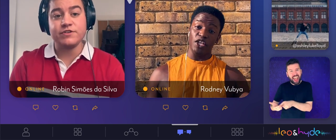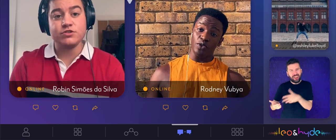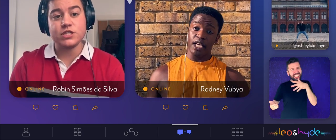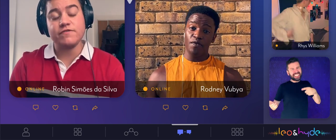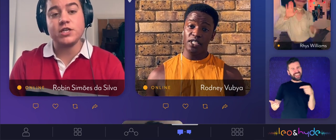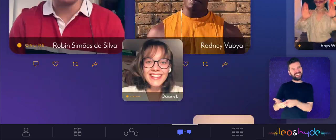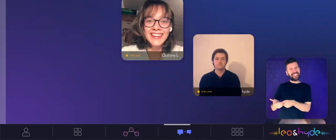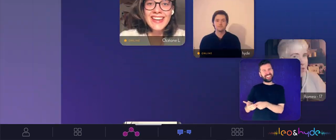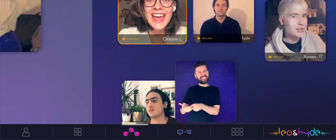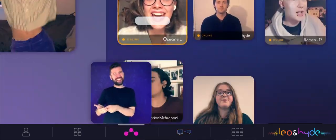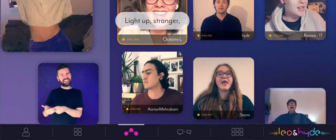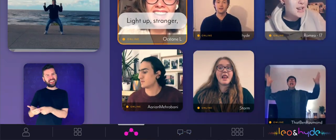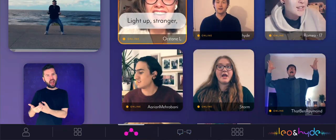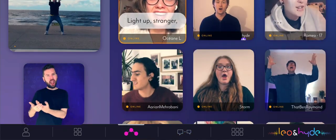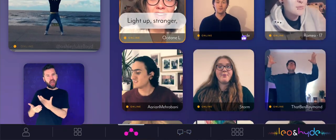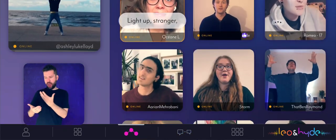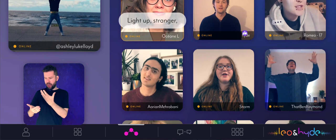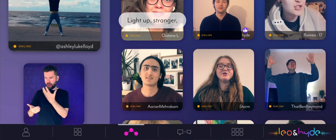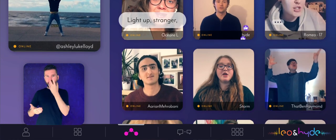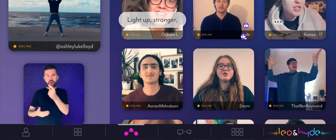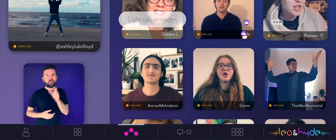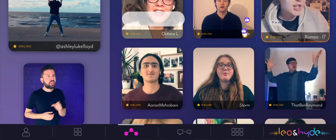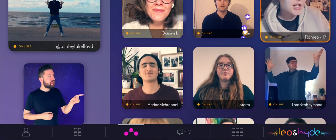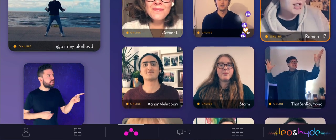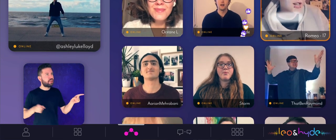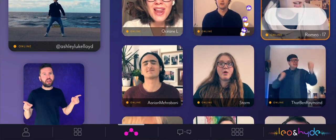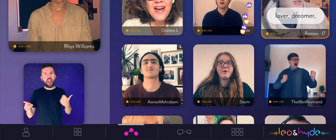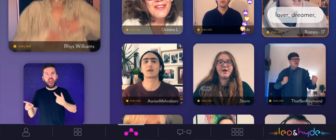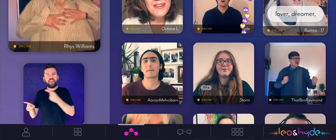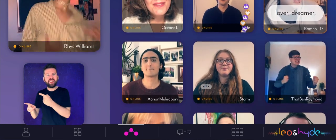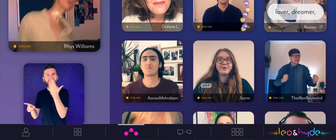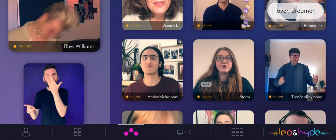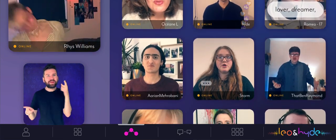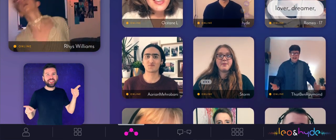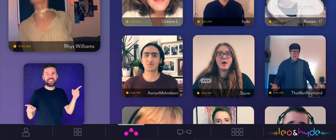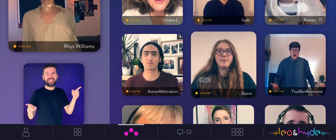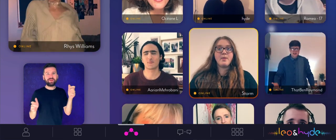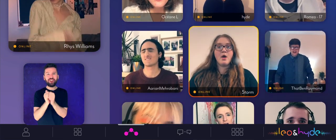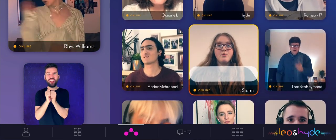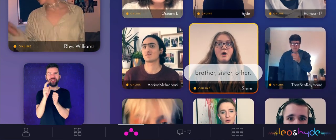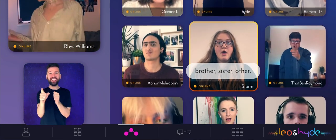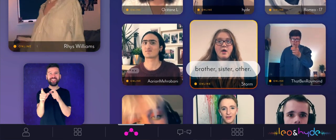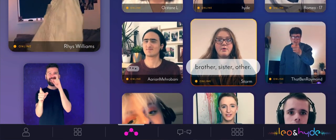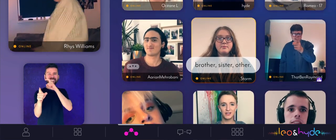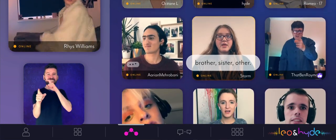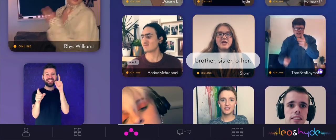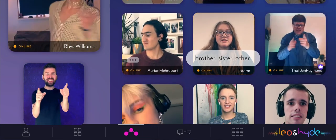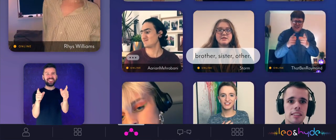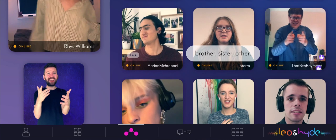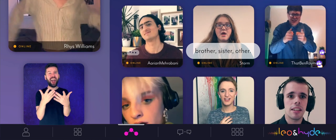double life, the music of your double life. Light up, stranger, lover, dreamer,